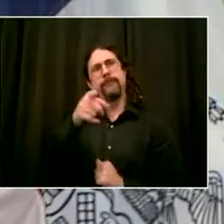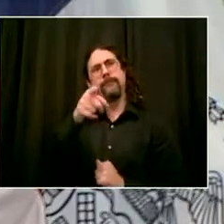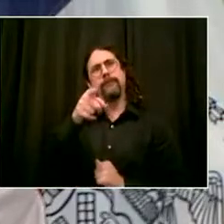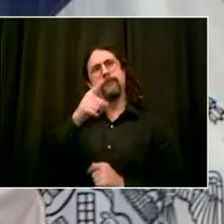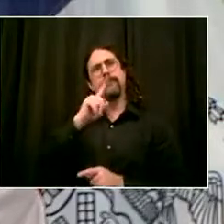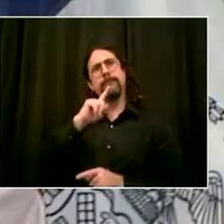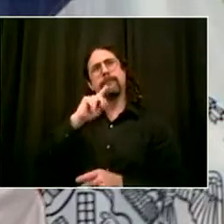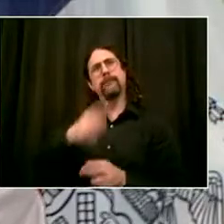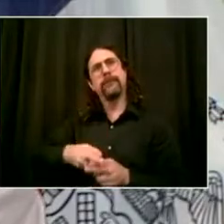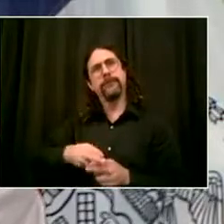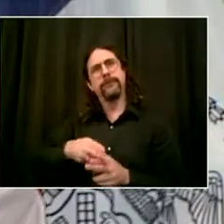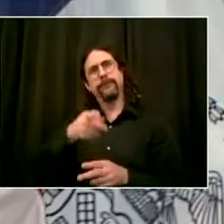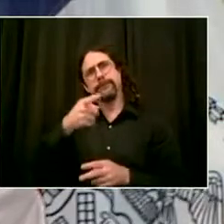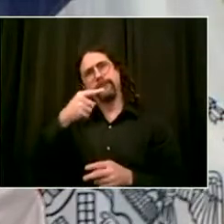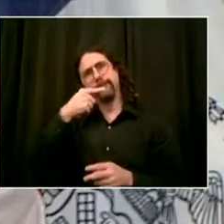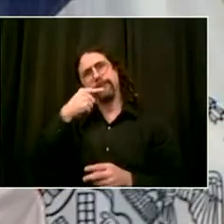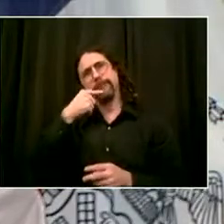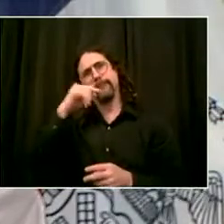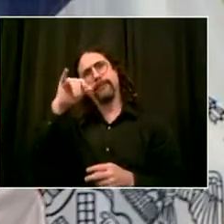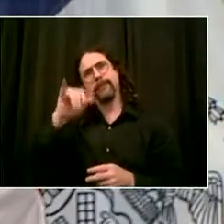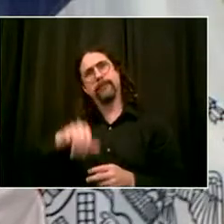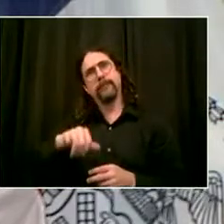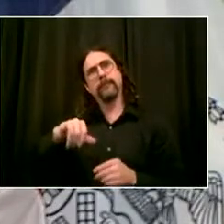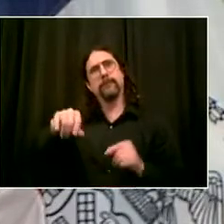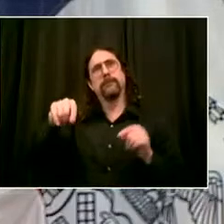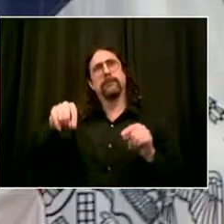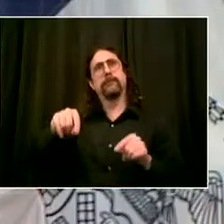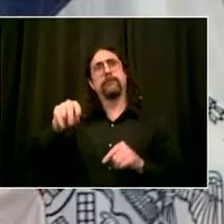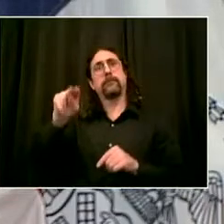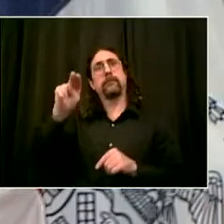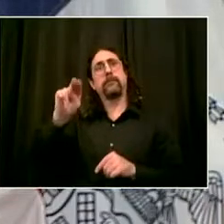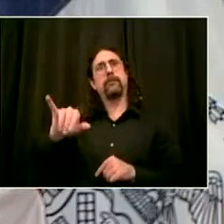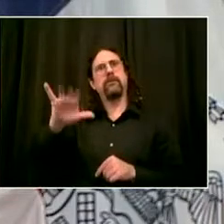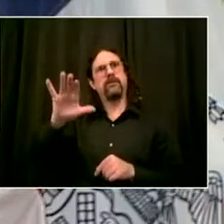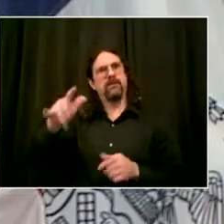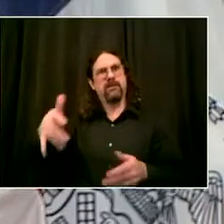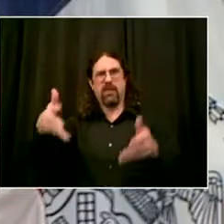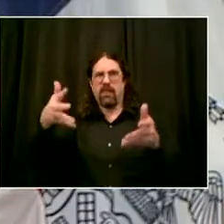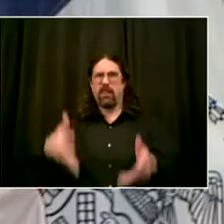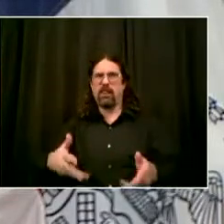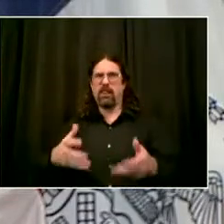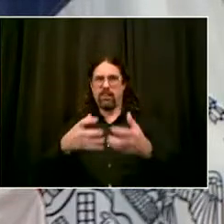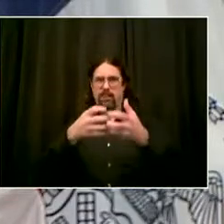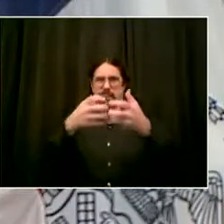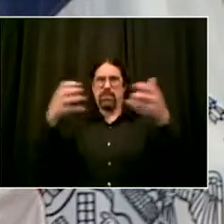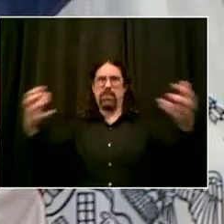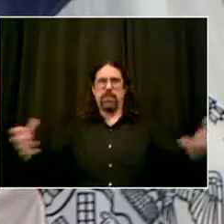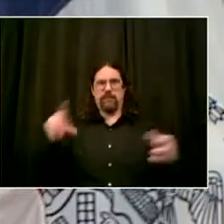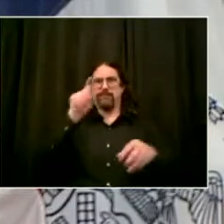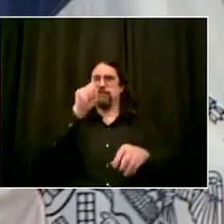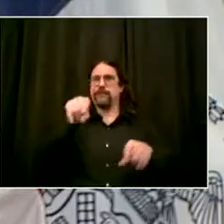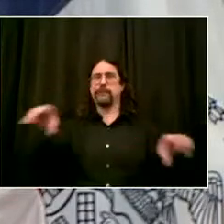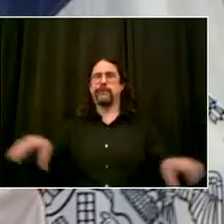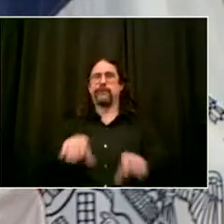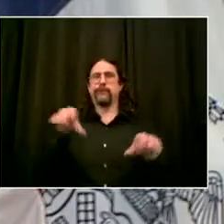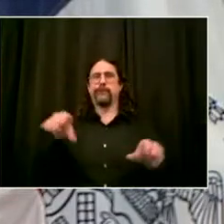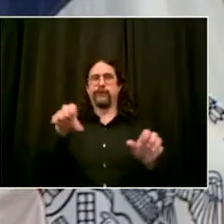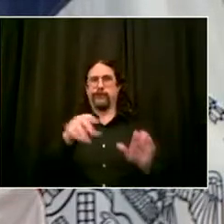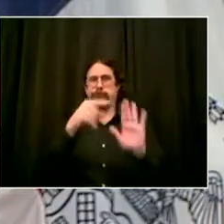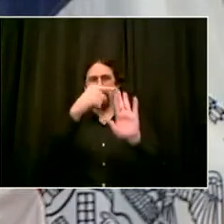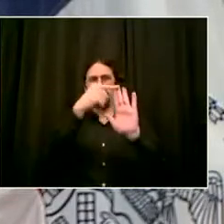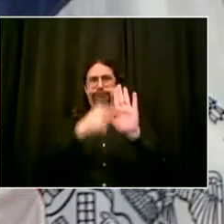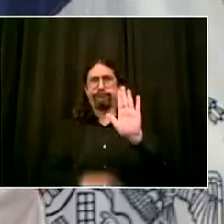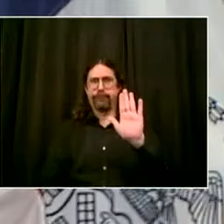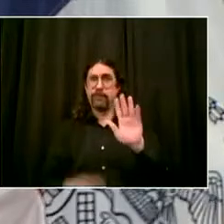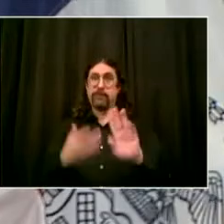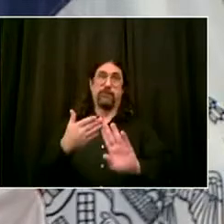city becomes an or like a state imposed orange Zone which to my understanding I think as people have outlined means extra testing in schools and